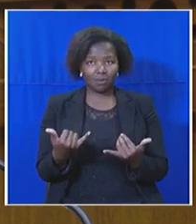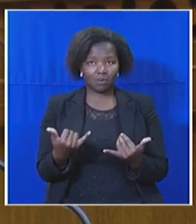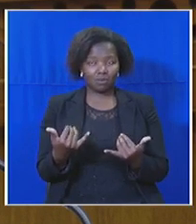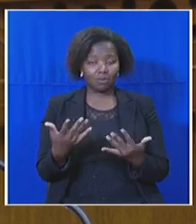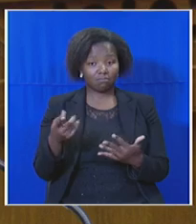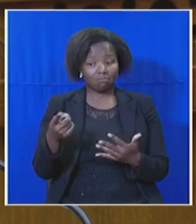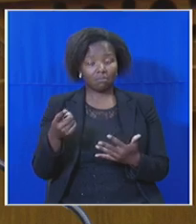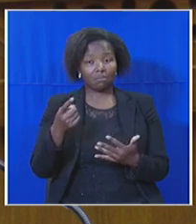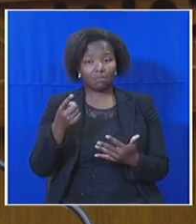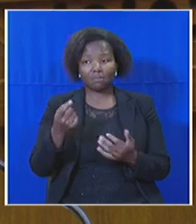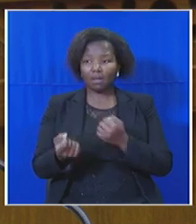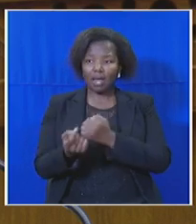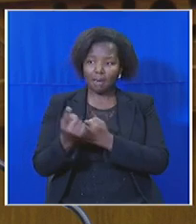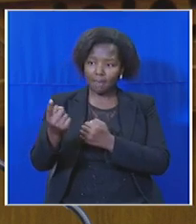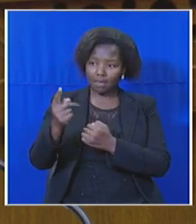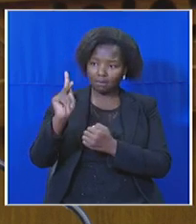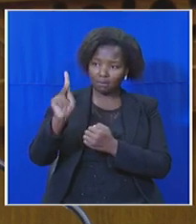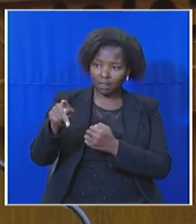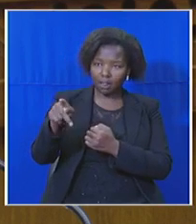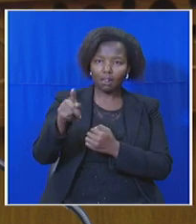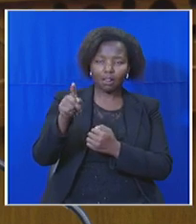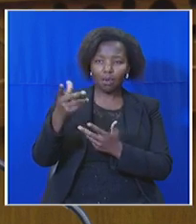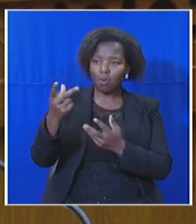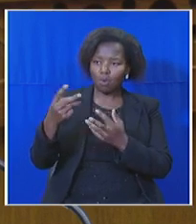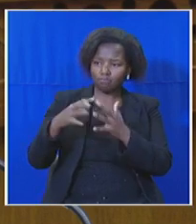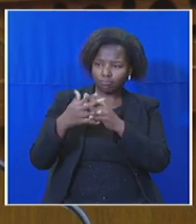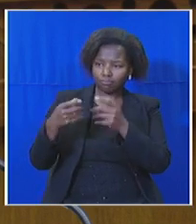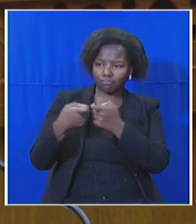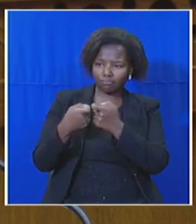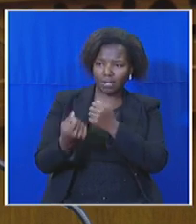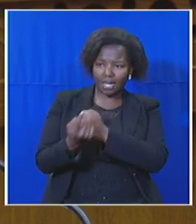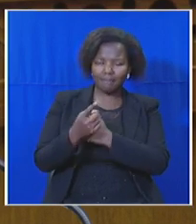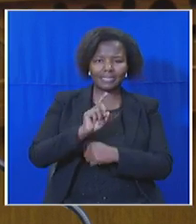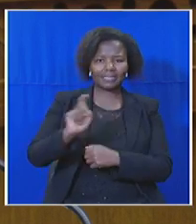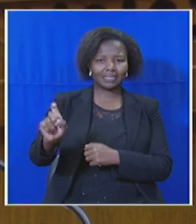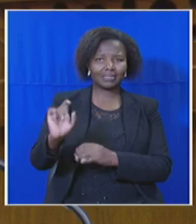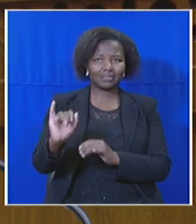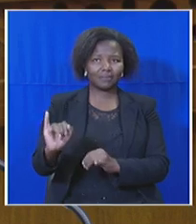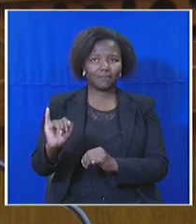were responding to calls by the public. The summary is as follows.